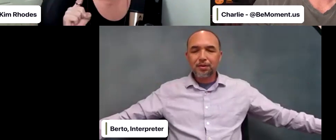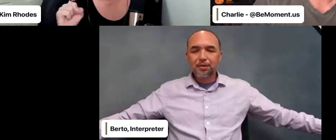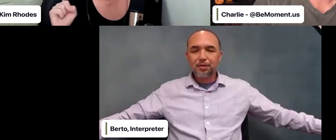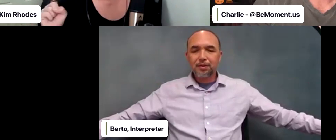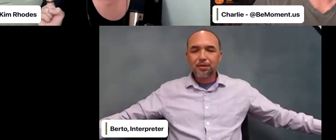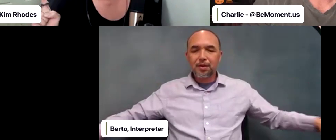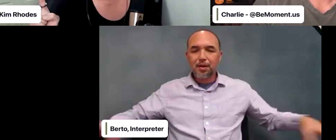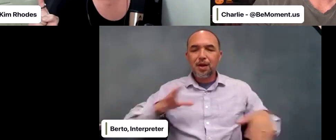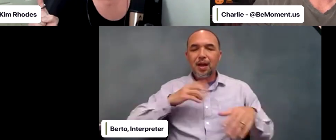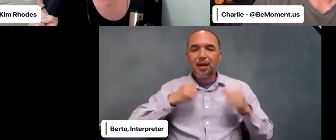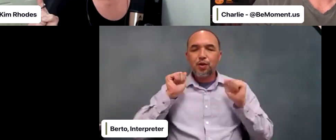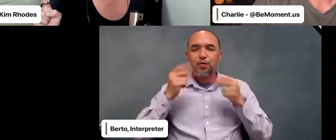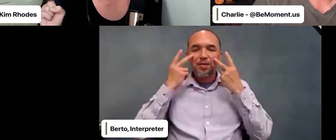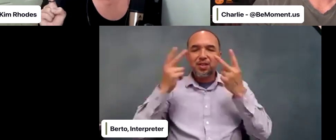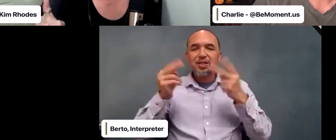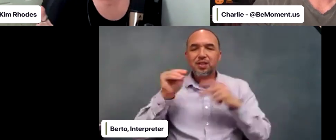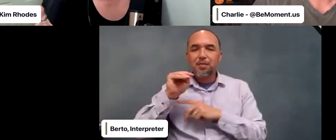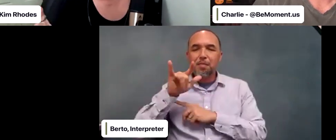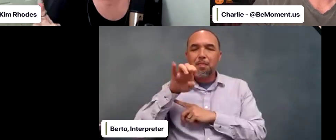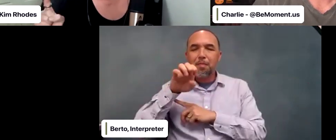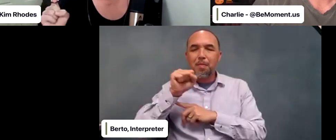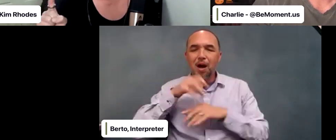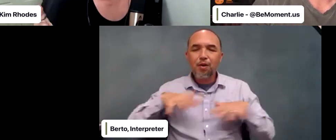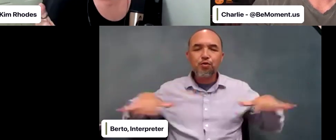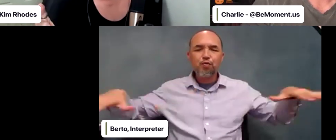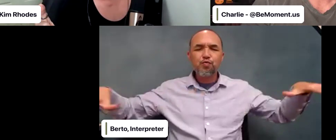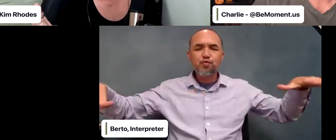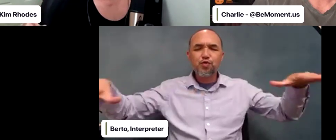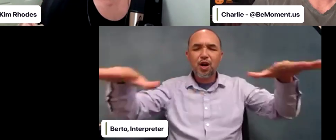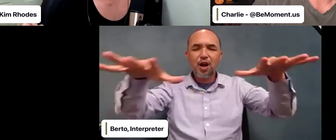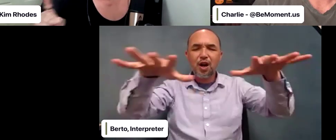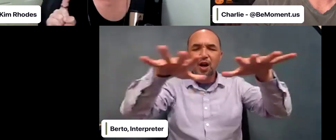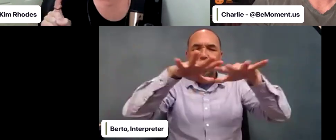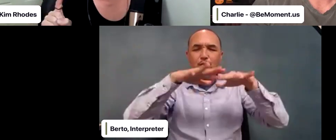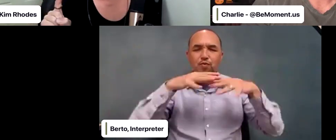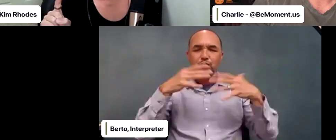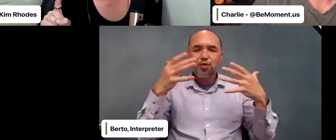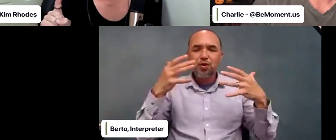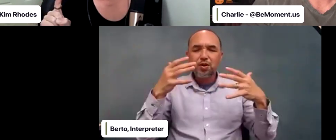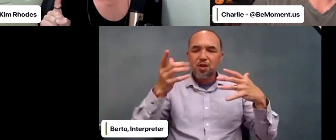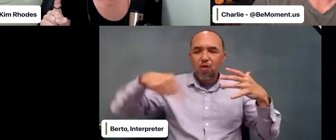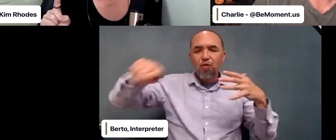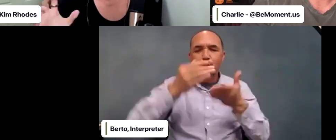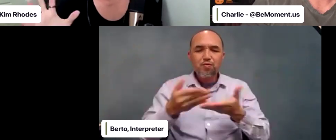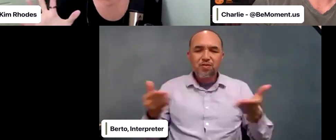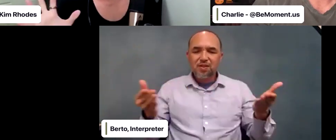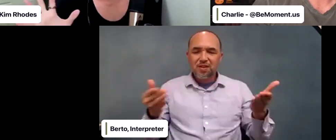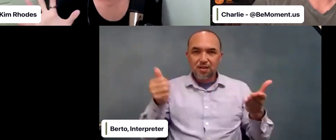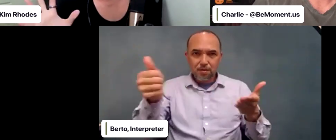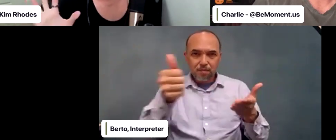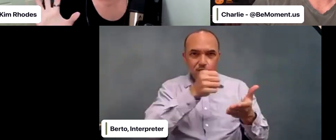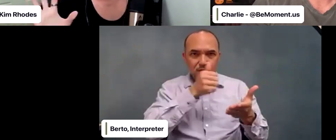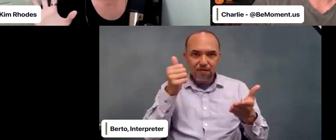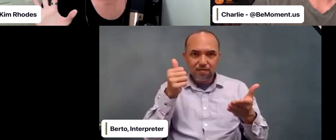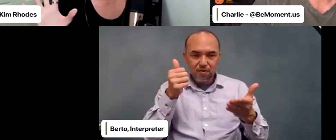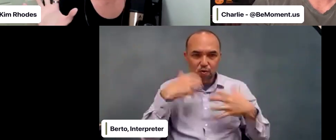miles around that were angry and cold were coming for me. And I don't even know